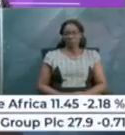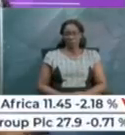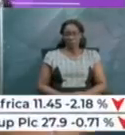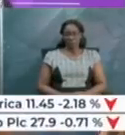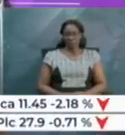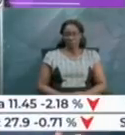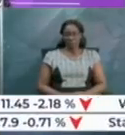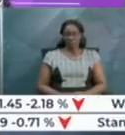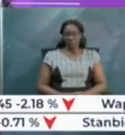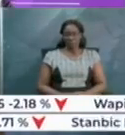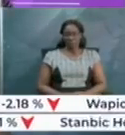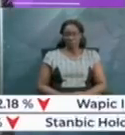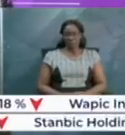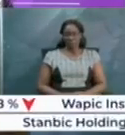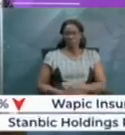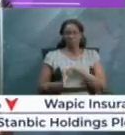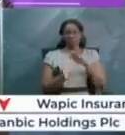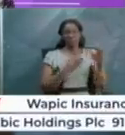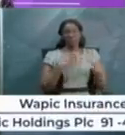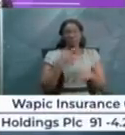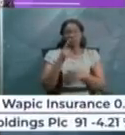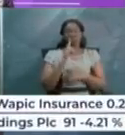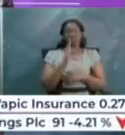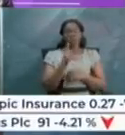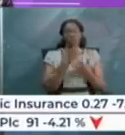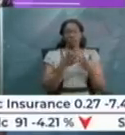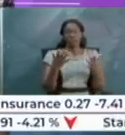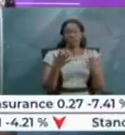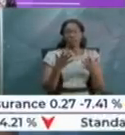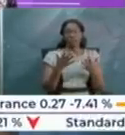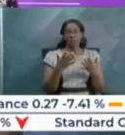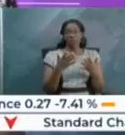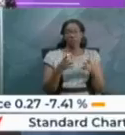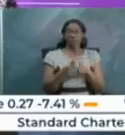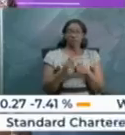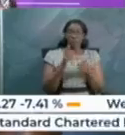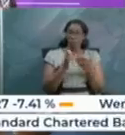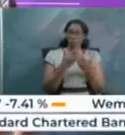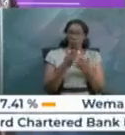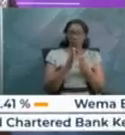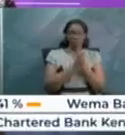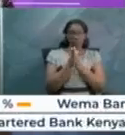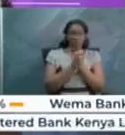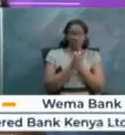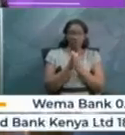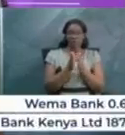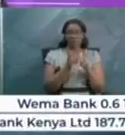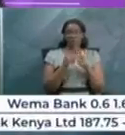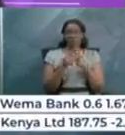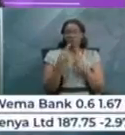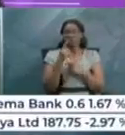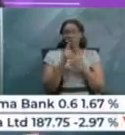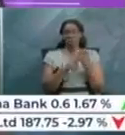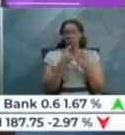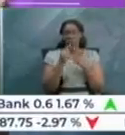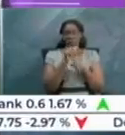to order in and let us know the kind of products you're interested in. Just have a look at what we've talked about so far, and you guys let us